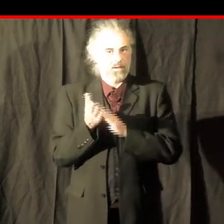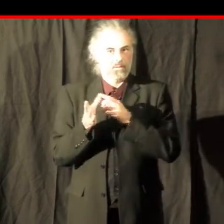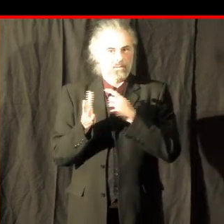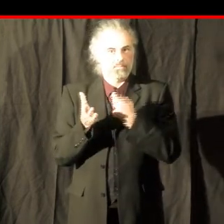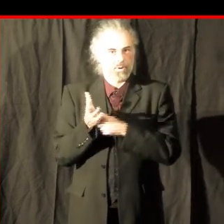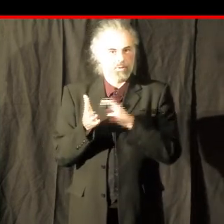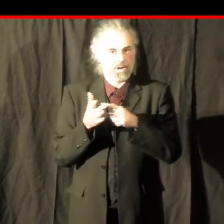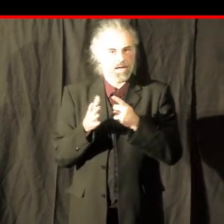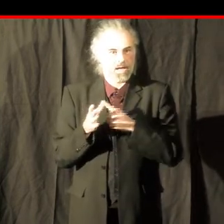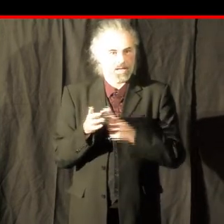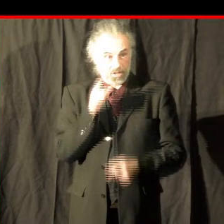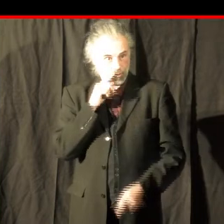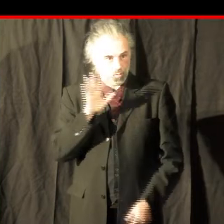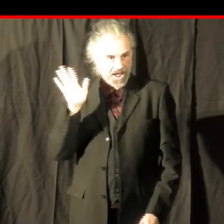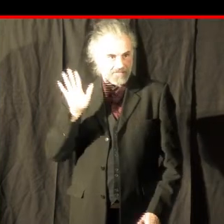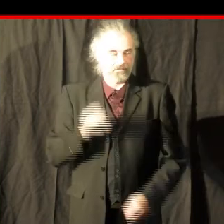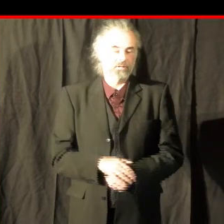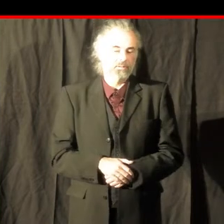you give a wave?